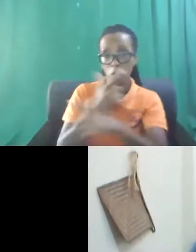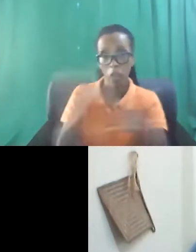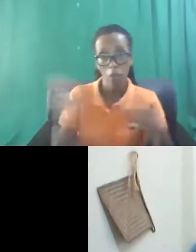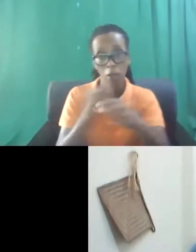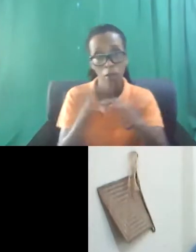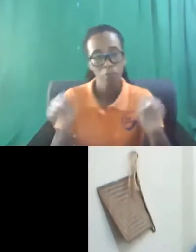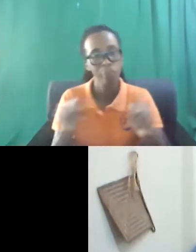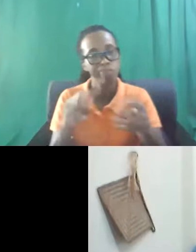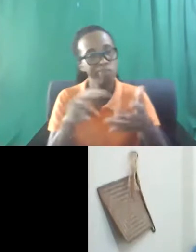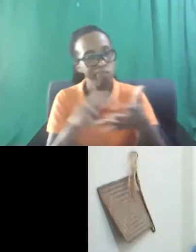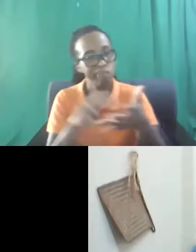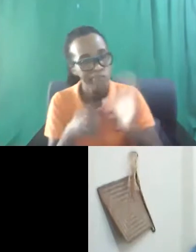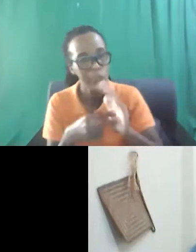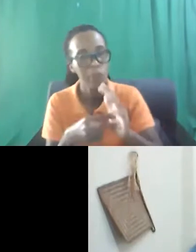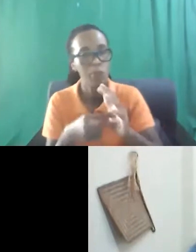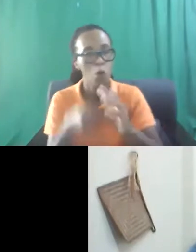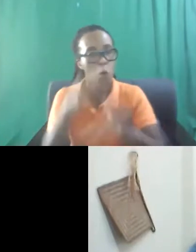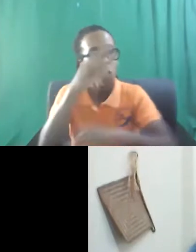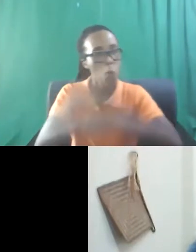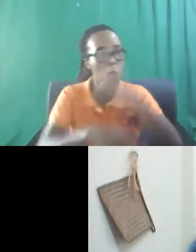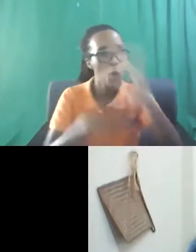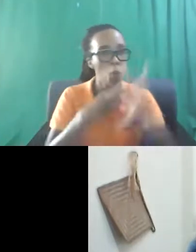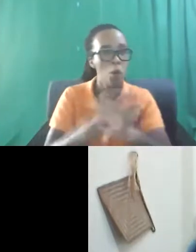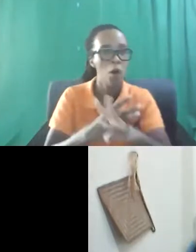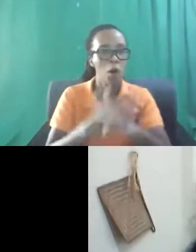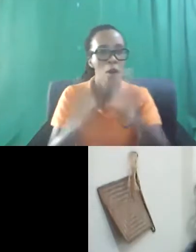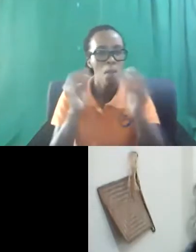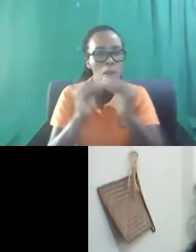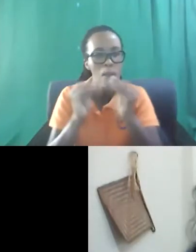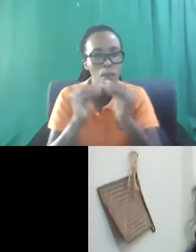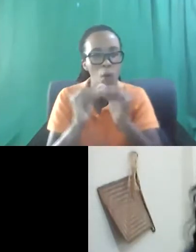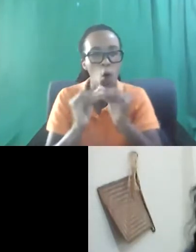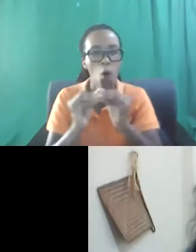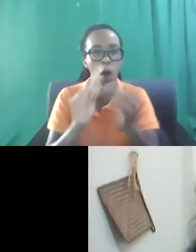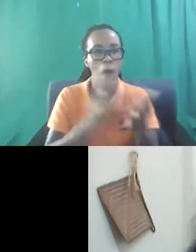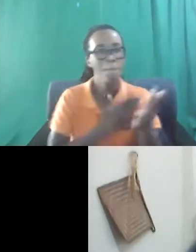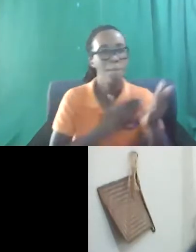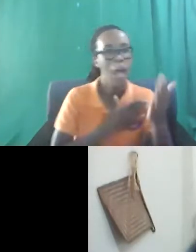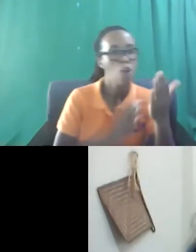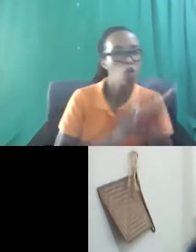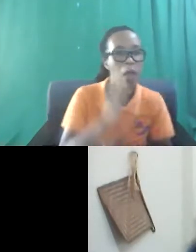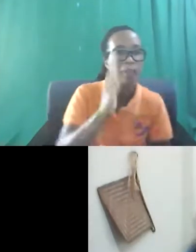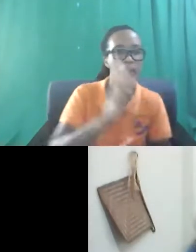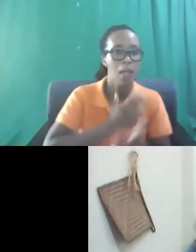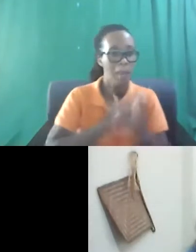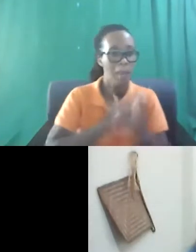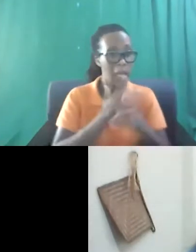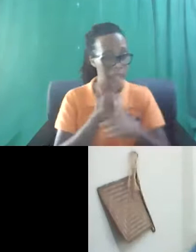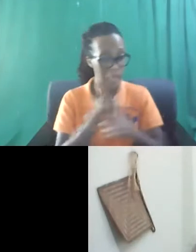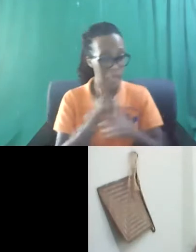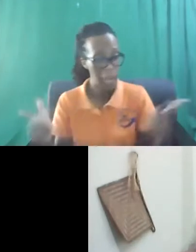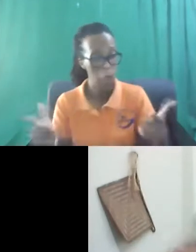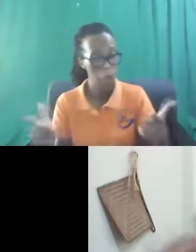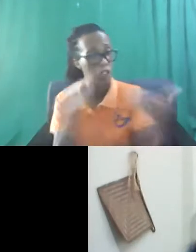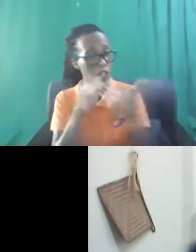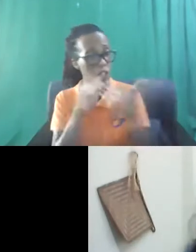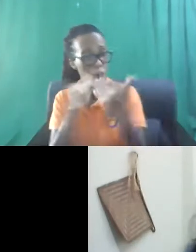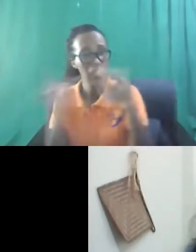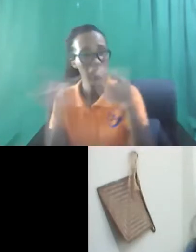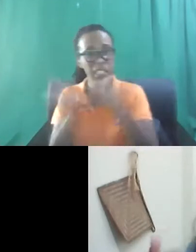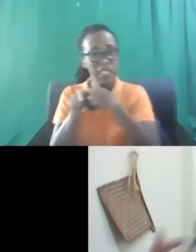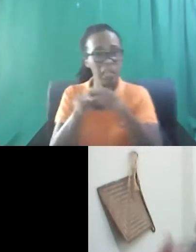movements all across the world by deaf communities to say, my sign language is equal to your spoken language, therefore I am equal to